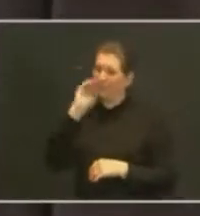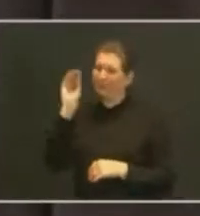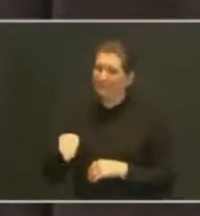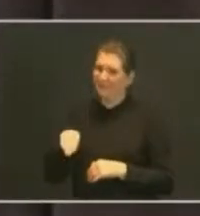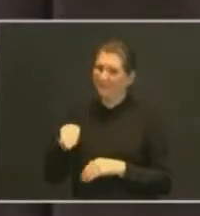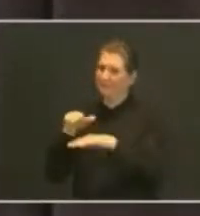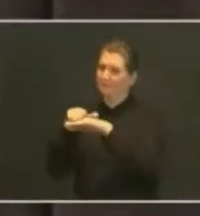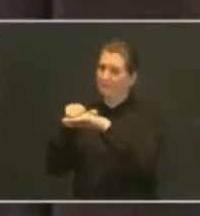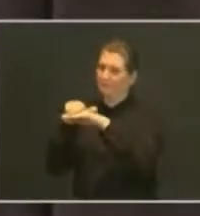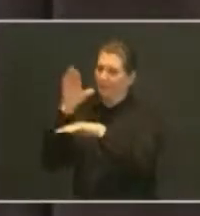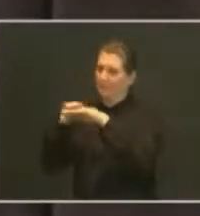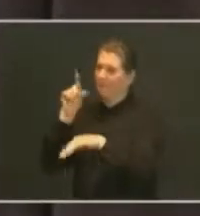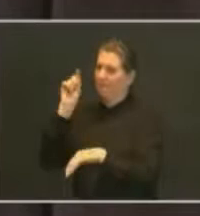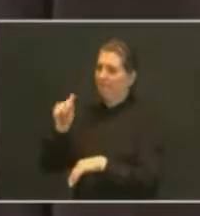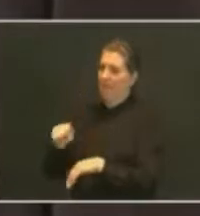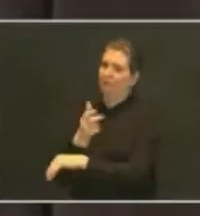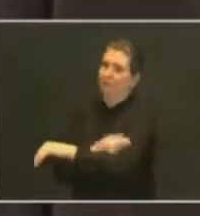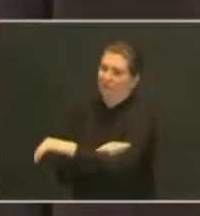of vaccine.